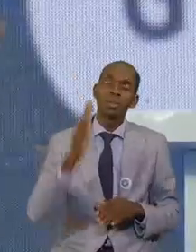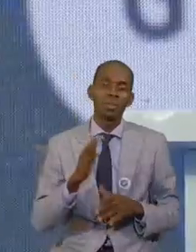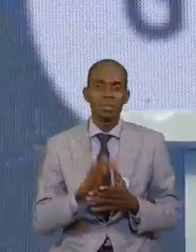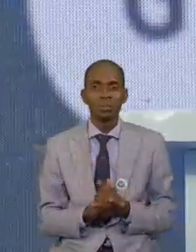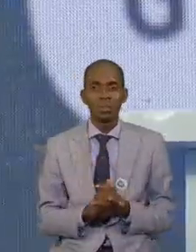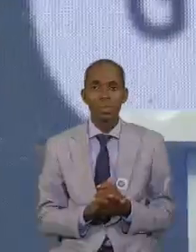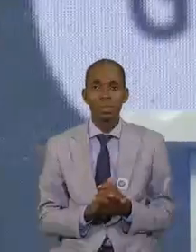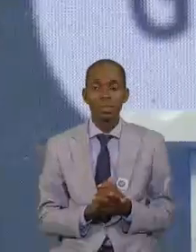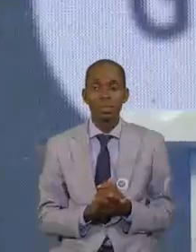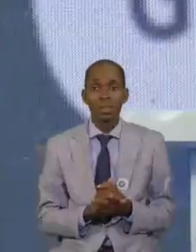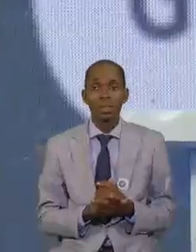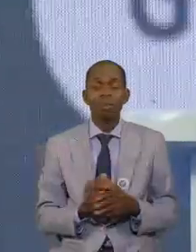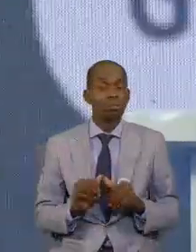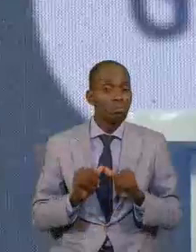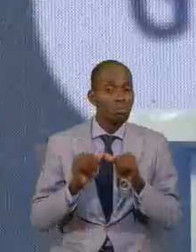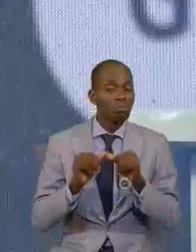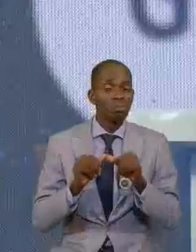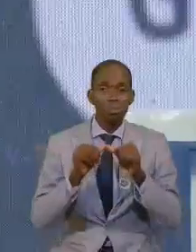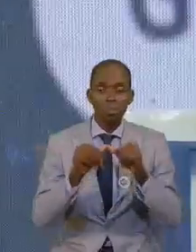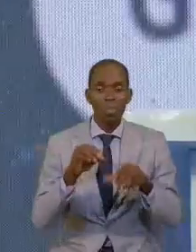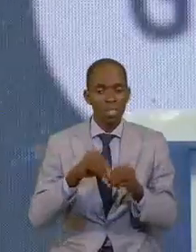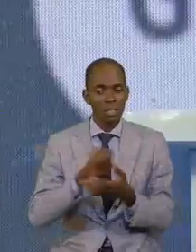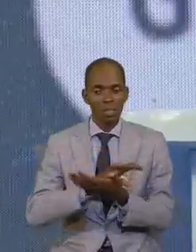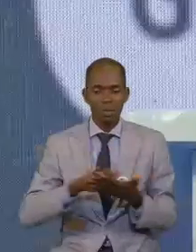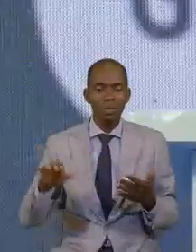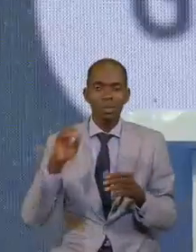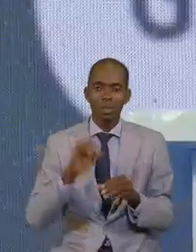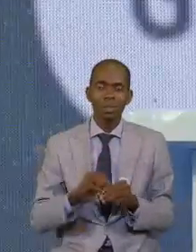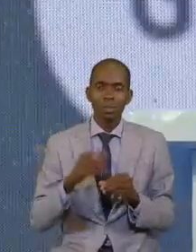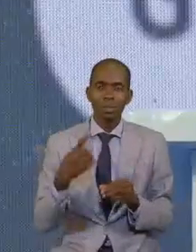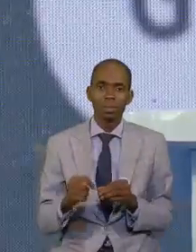On and on in the sanctification, holiness of God.